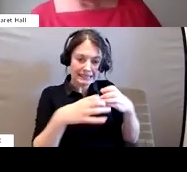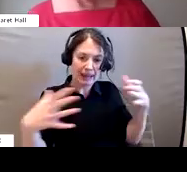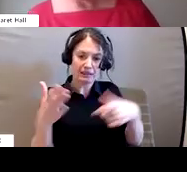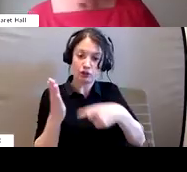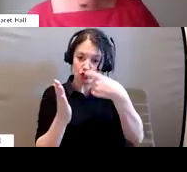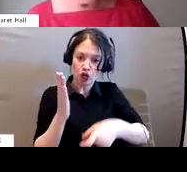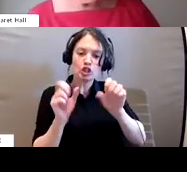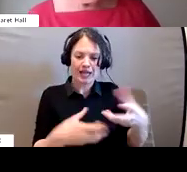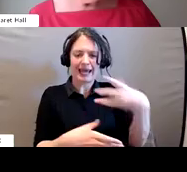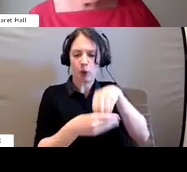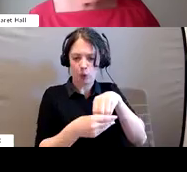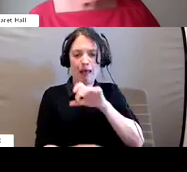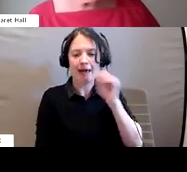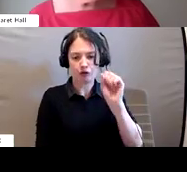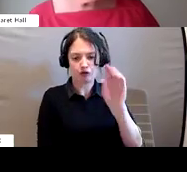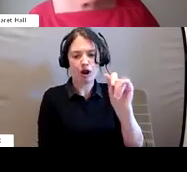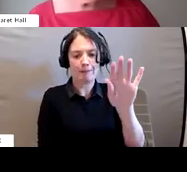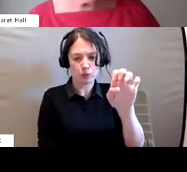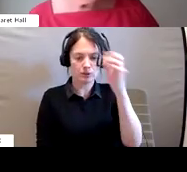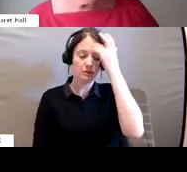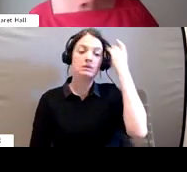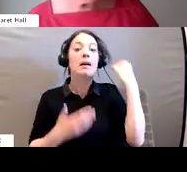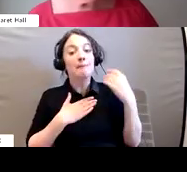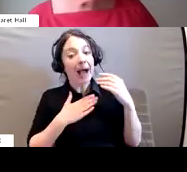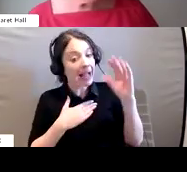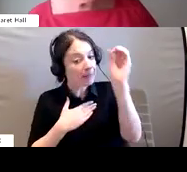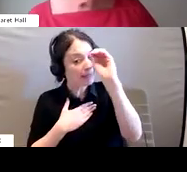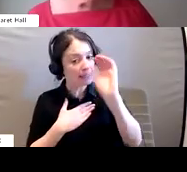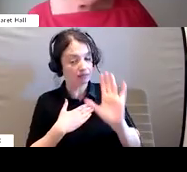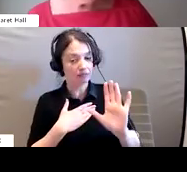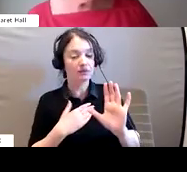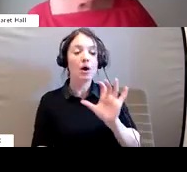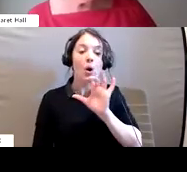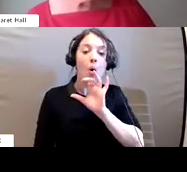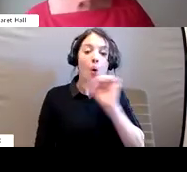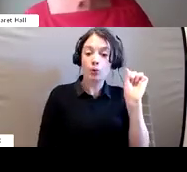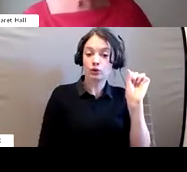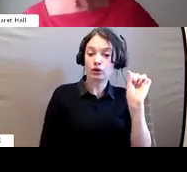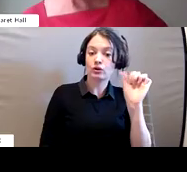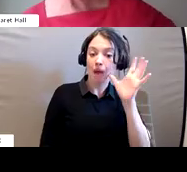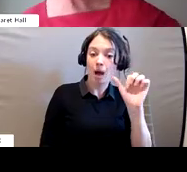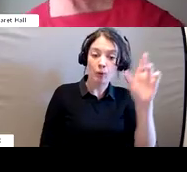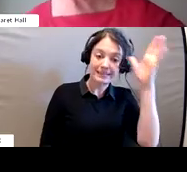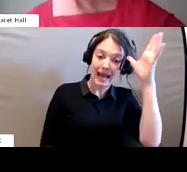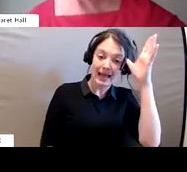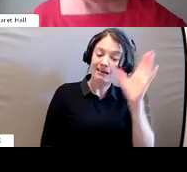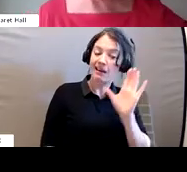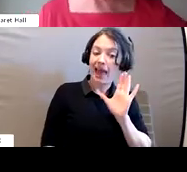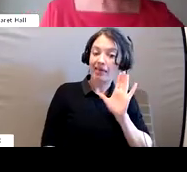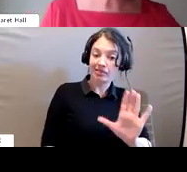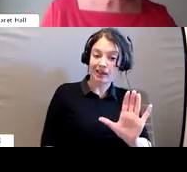Now, in my opinion, the relationship between an older parent and adult child in particular is